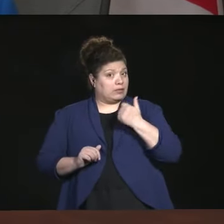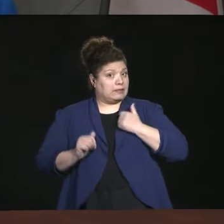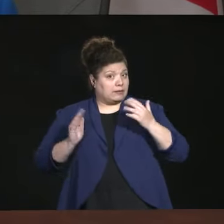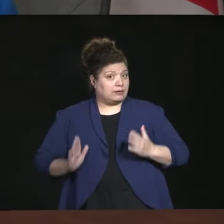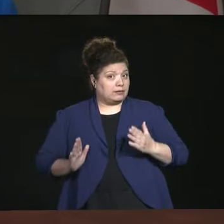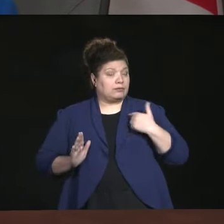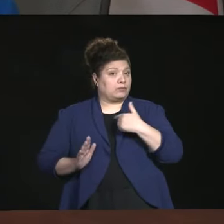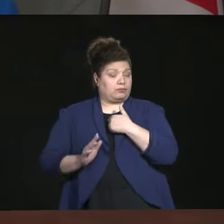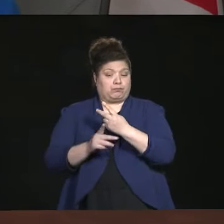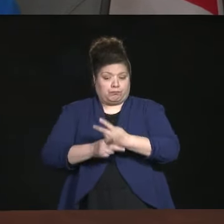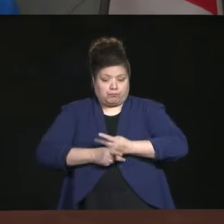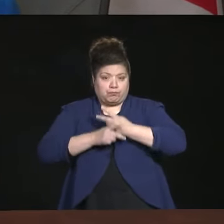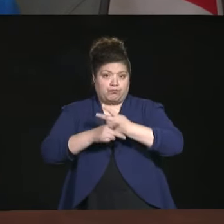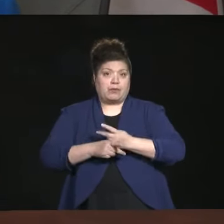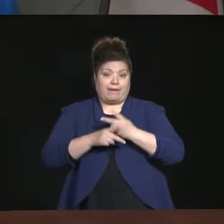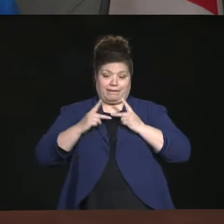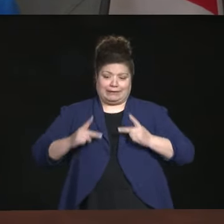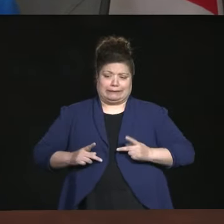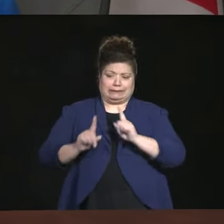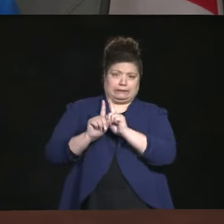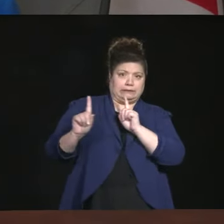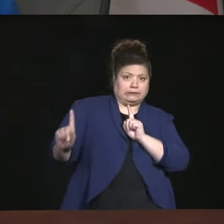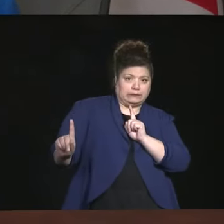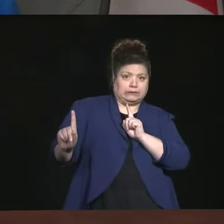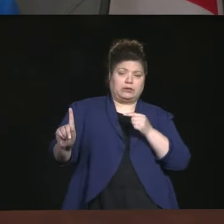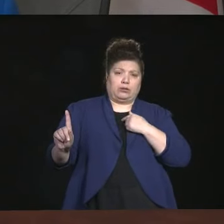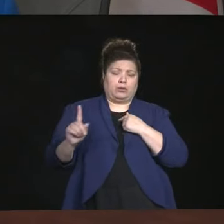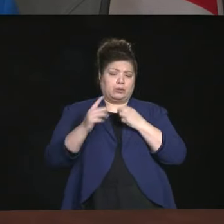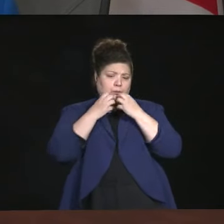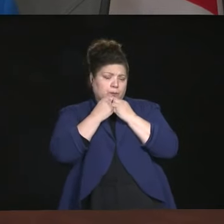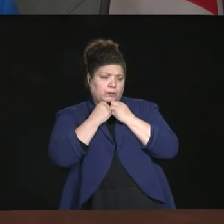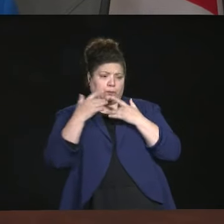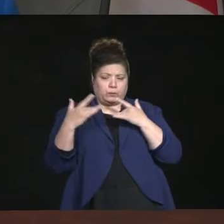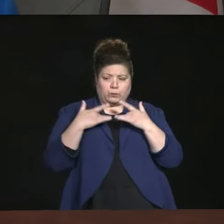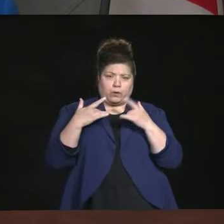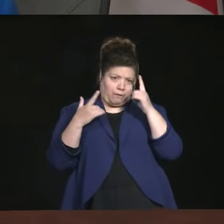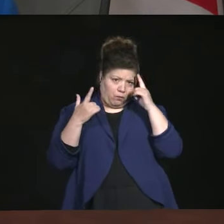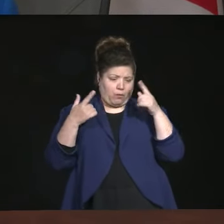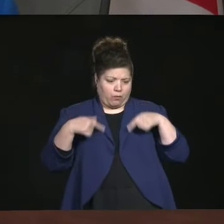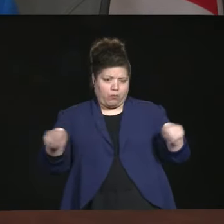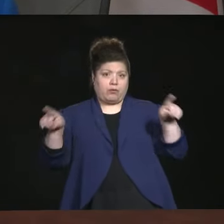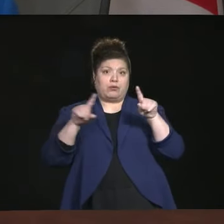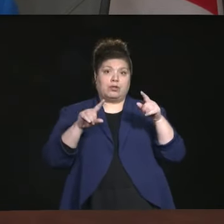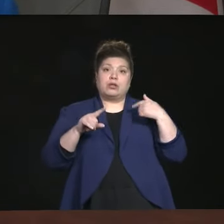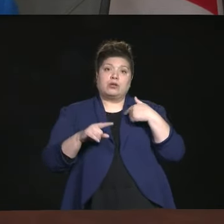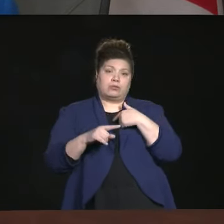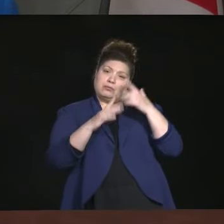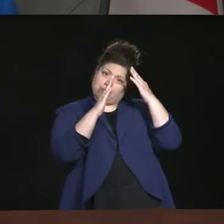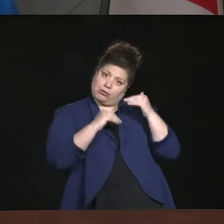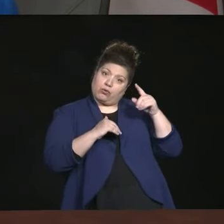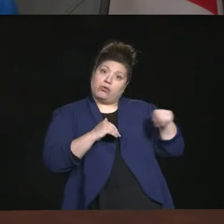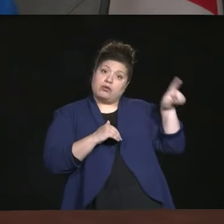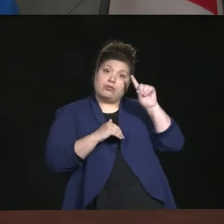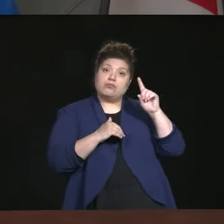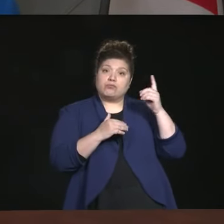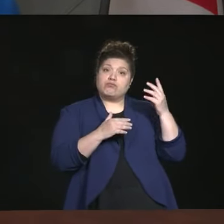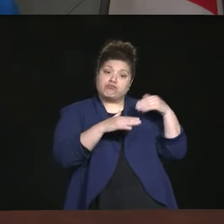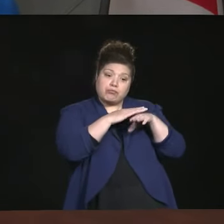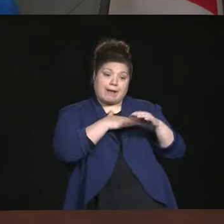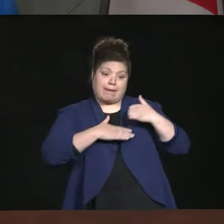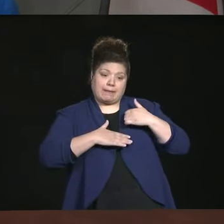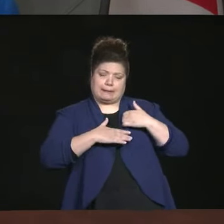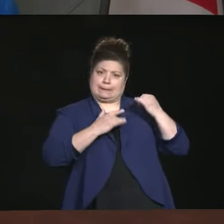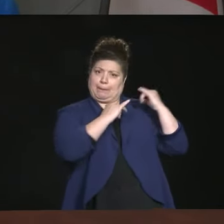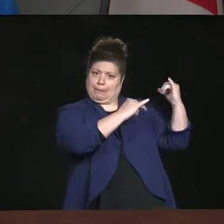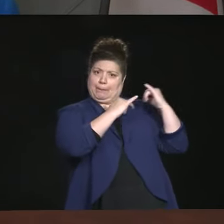protect themselves and others, we expect all travellers coming into Canada to join these efforts. Moreover, because of an increased risk